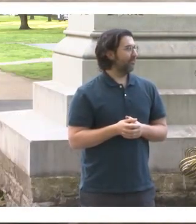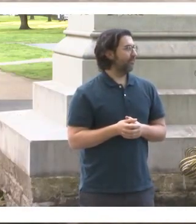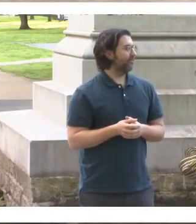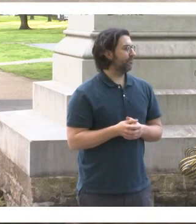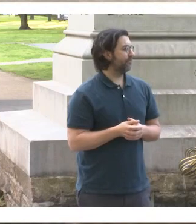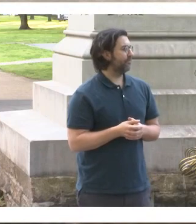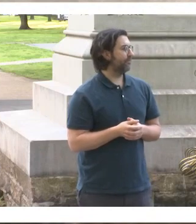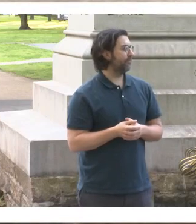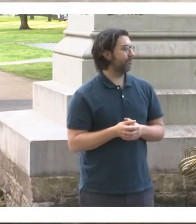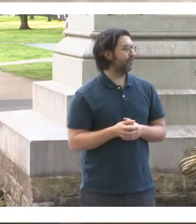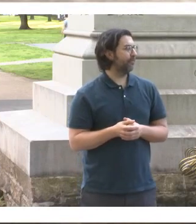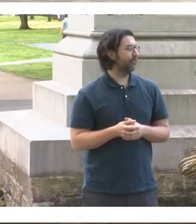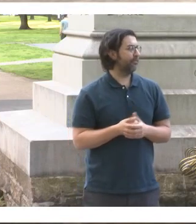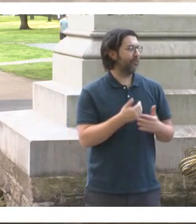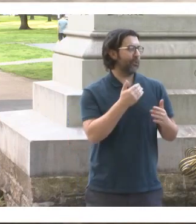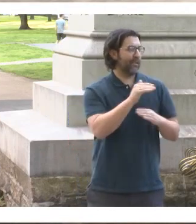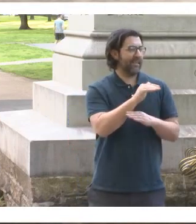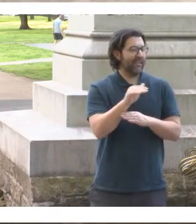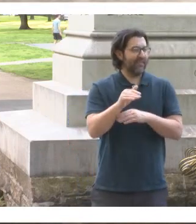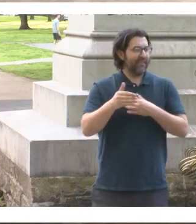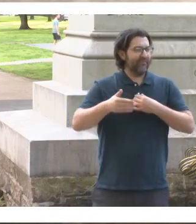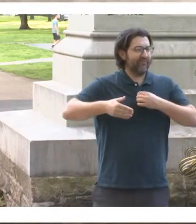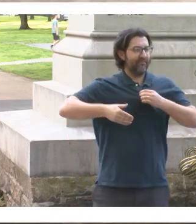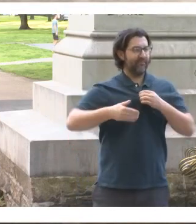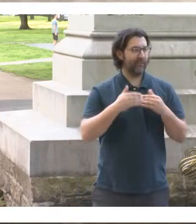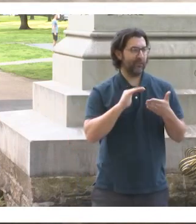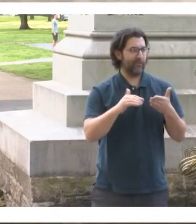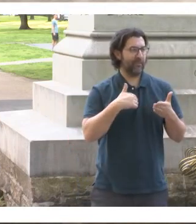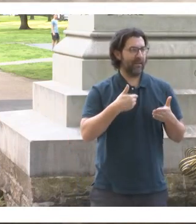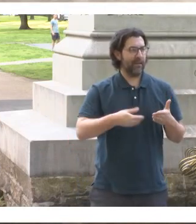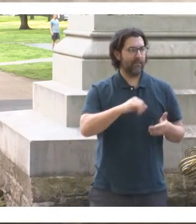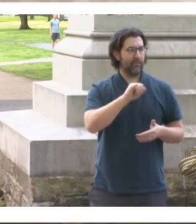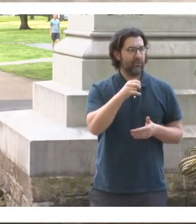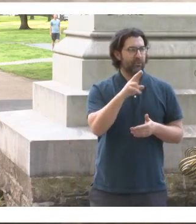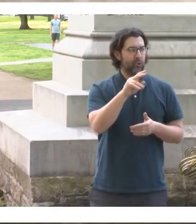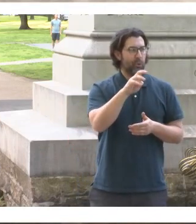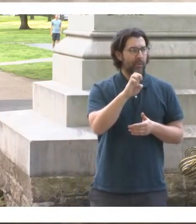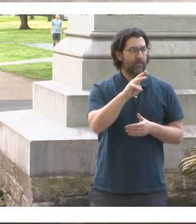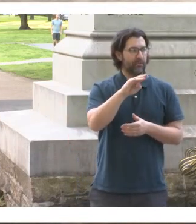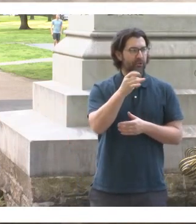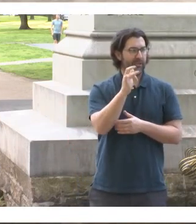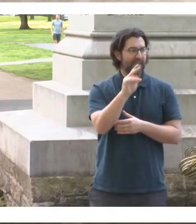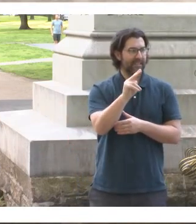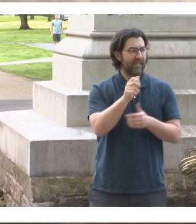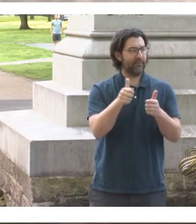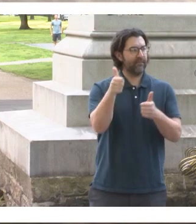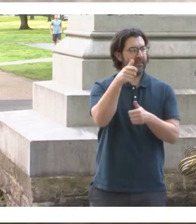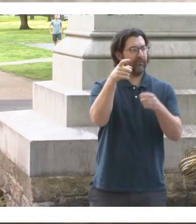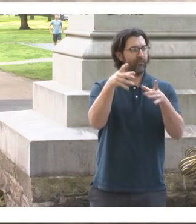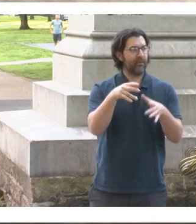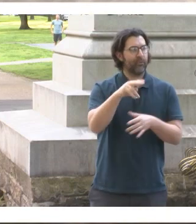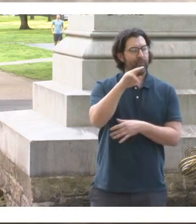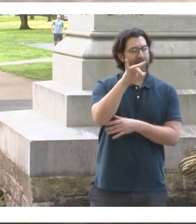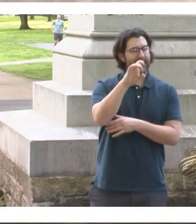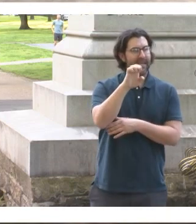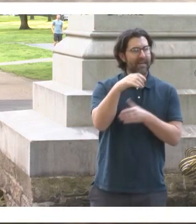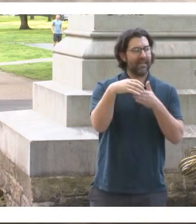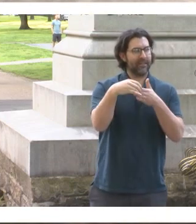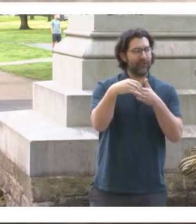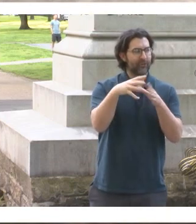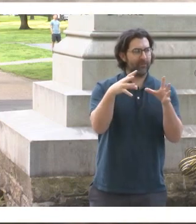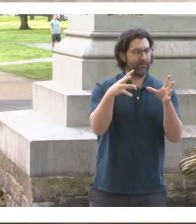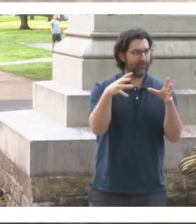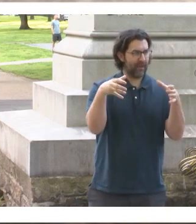So, good evening, everyone. Excuse me, my name is Jerome Jackson. I'm the Executive Director of Northside Leadership